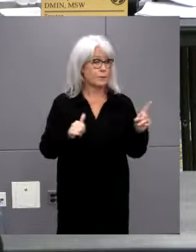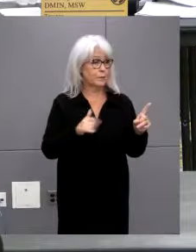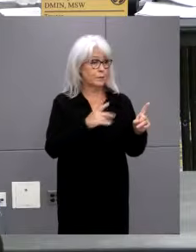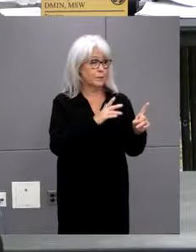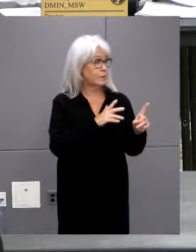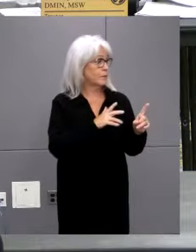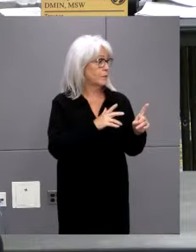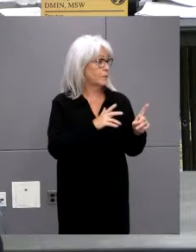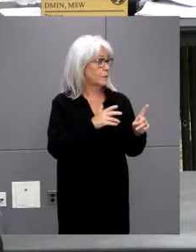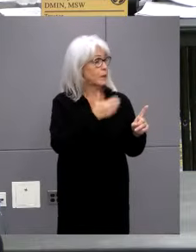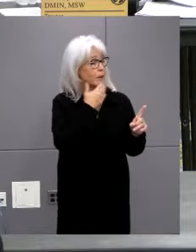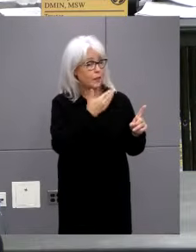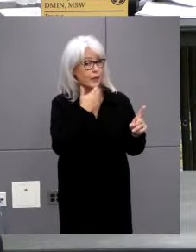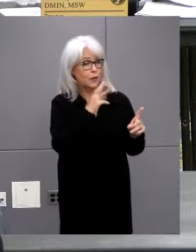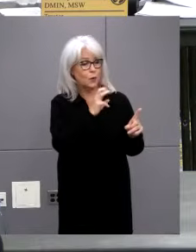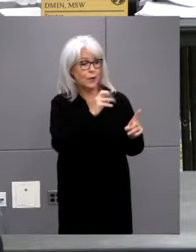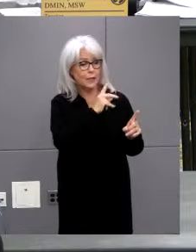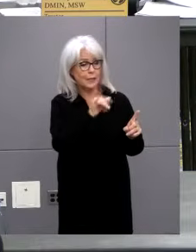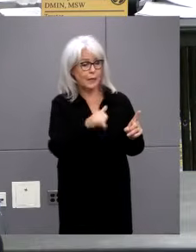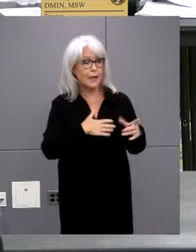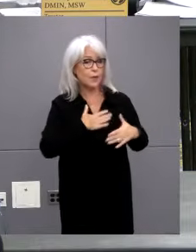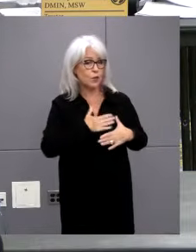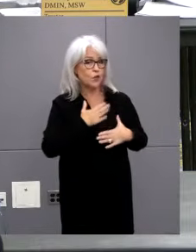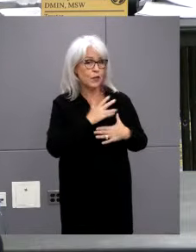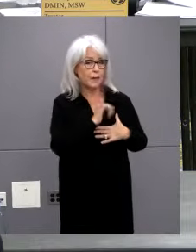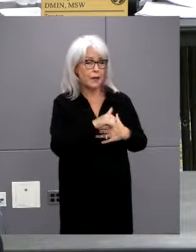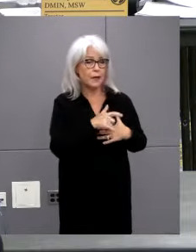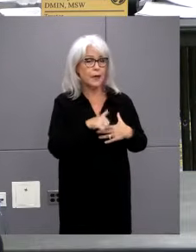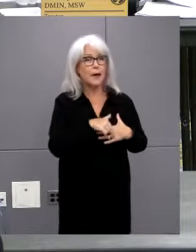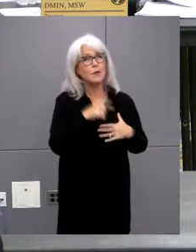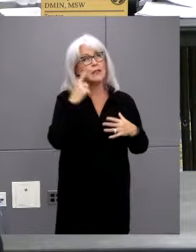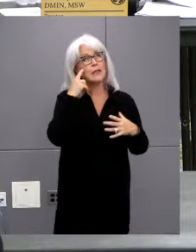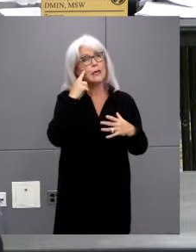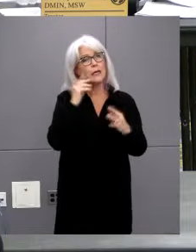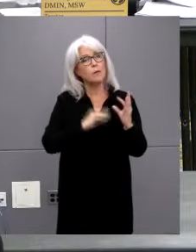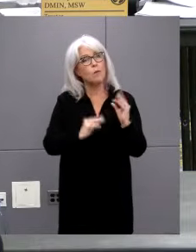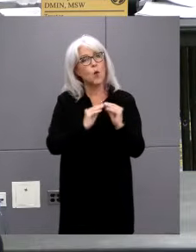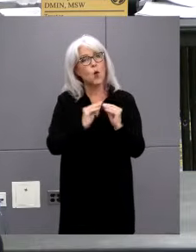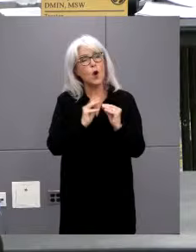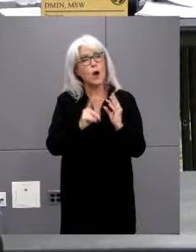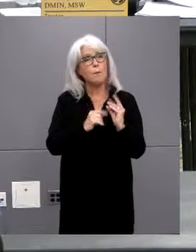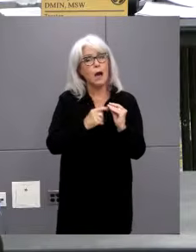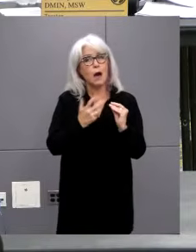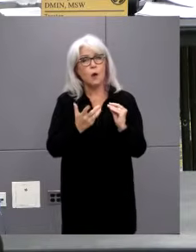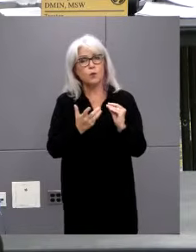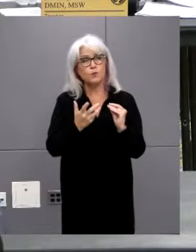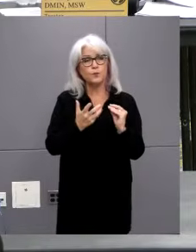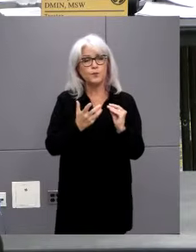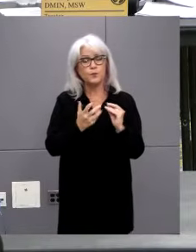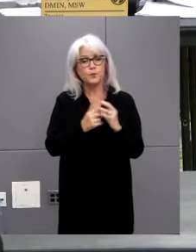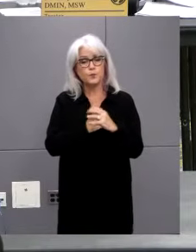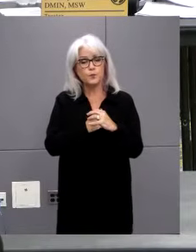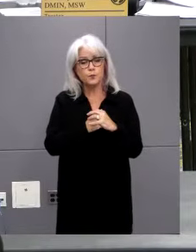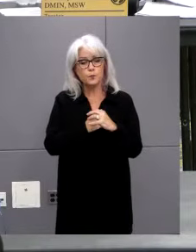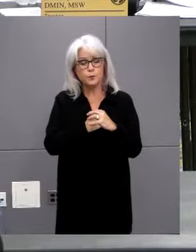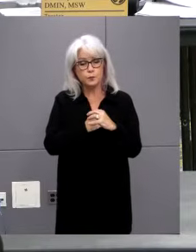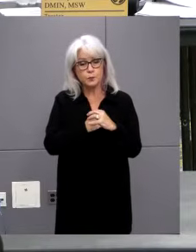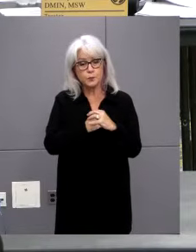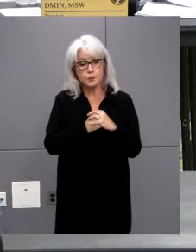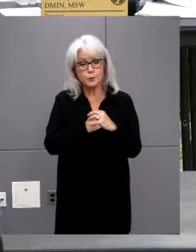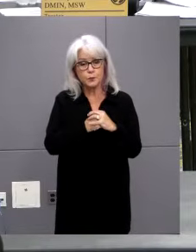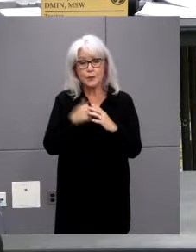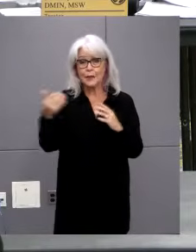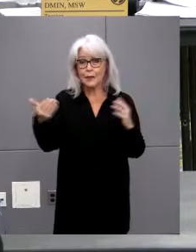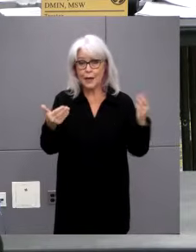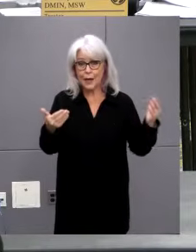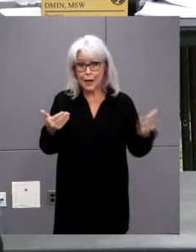Daly. Thank you, Wendy. I appreciate that. I was thinking more about when we were going through the